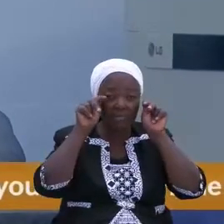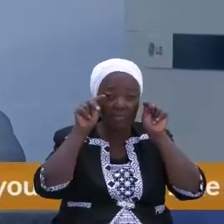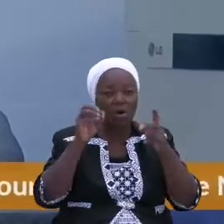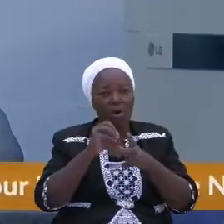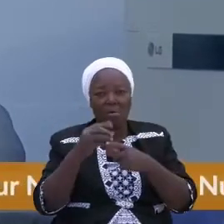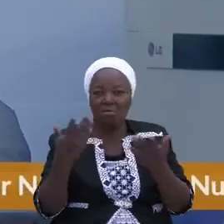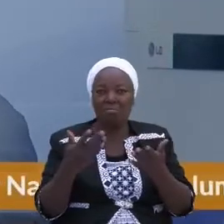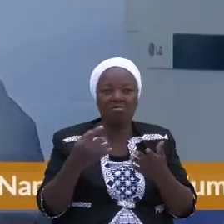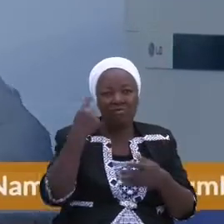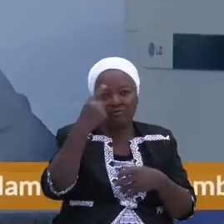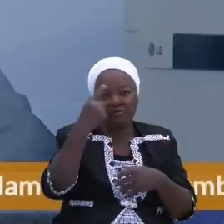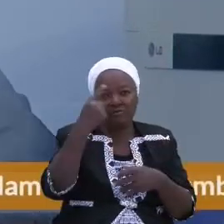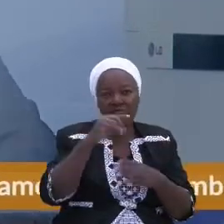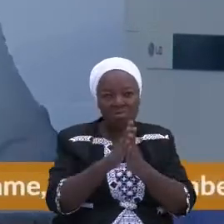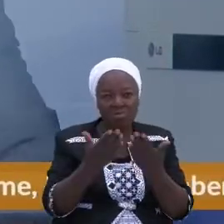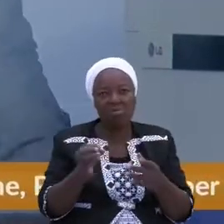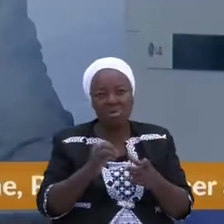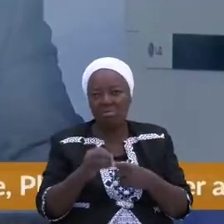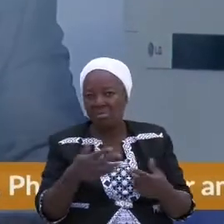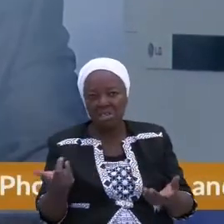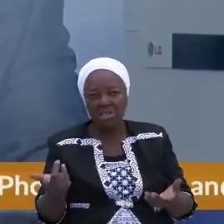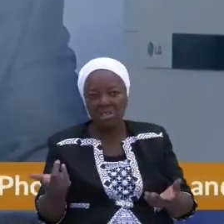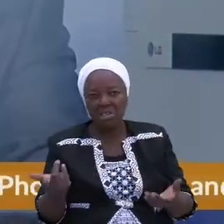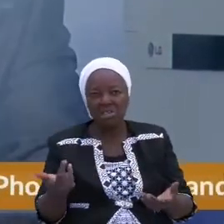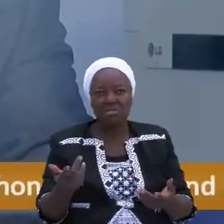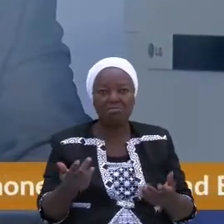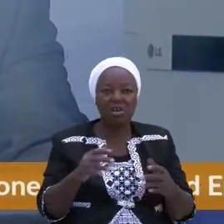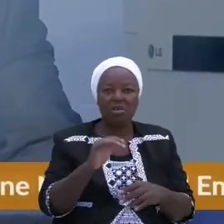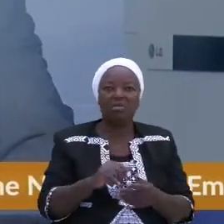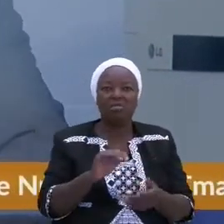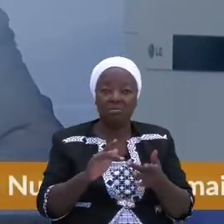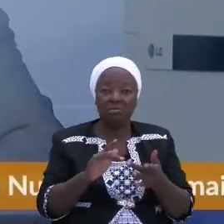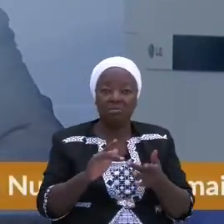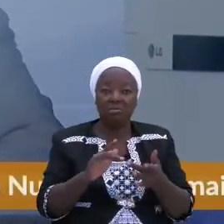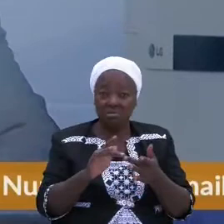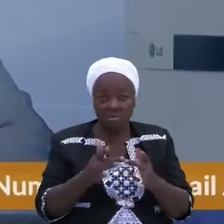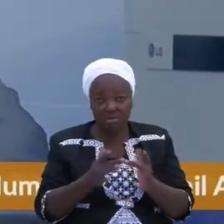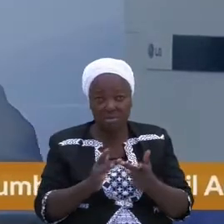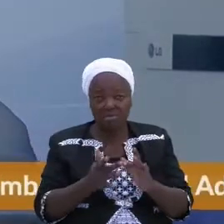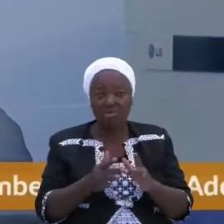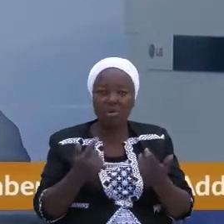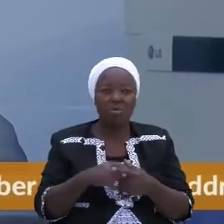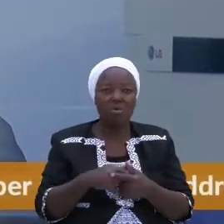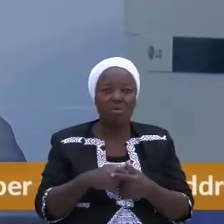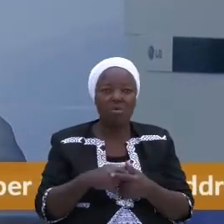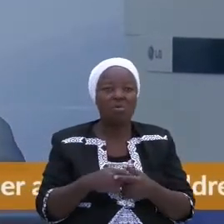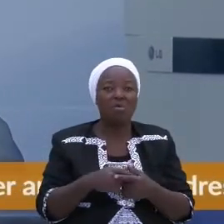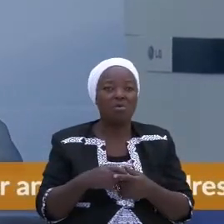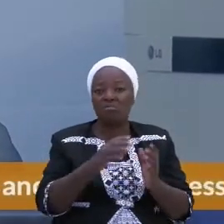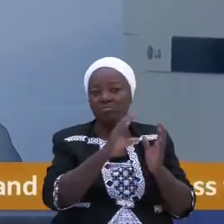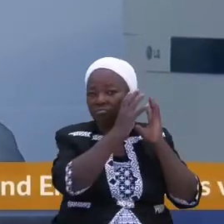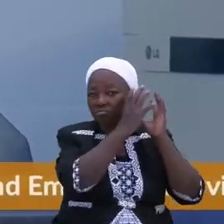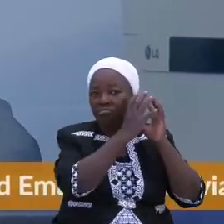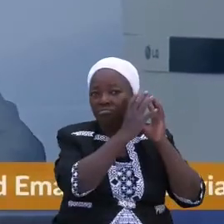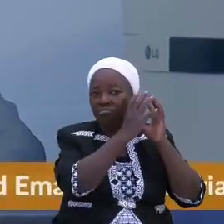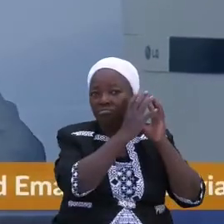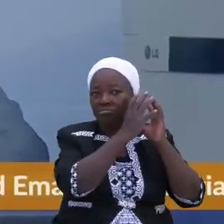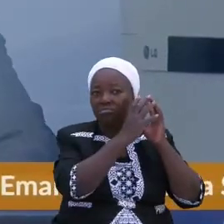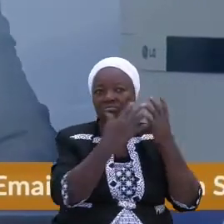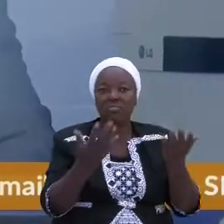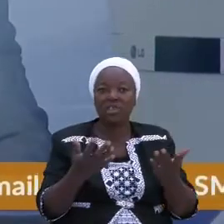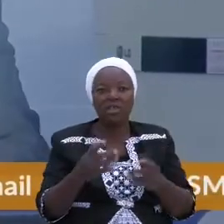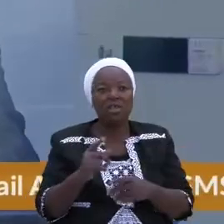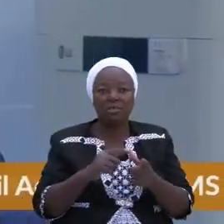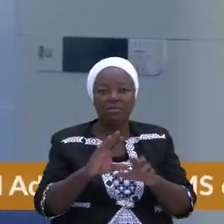instagram youtube radio stations and you give your life to jesus christ